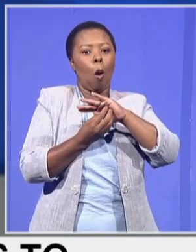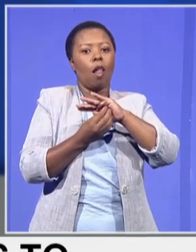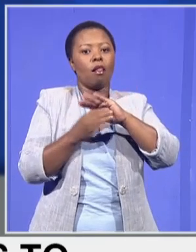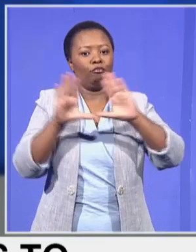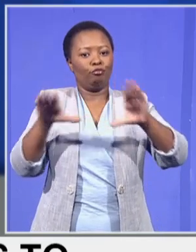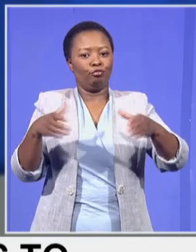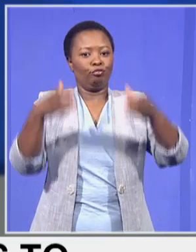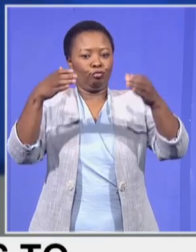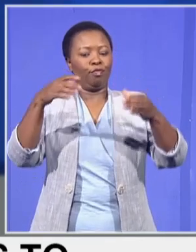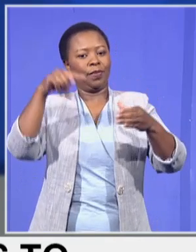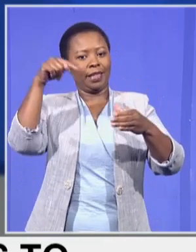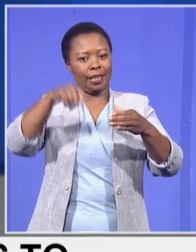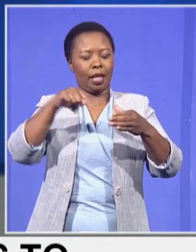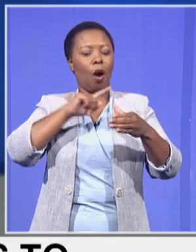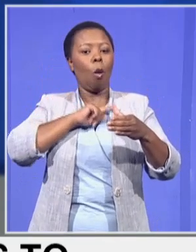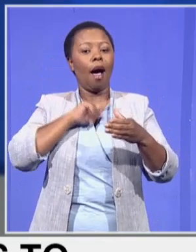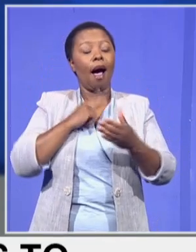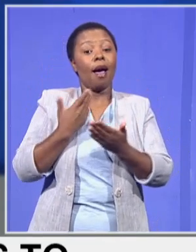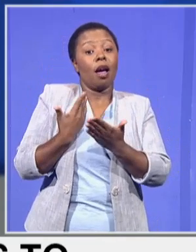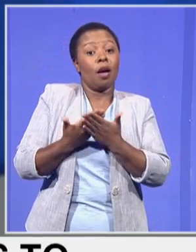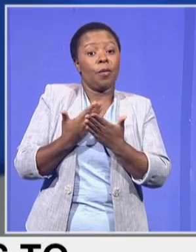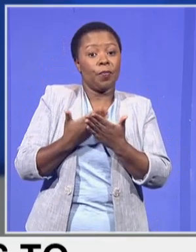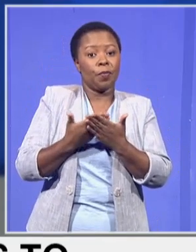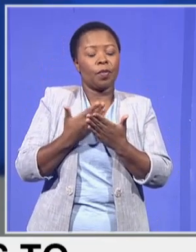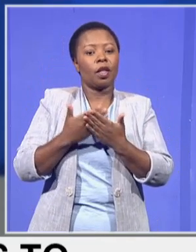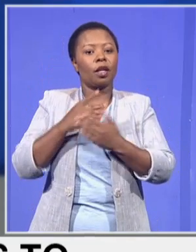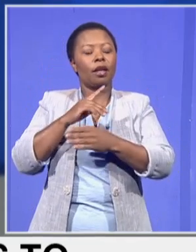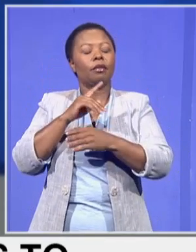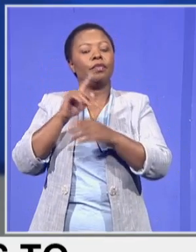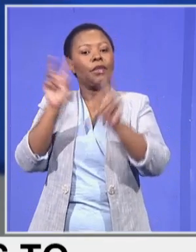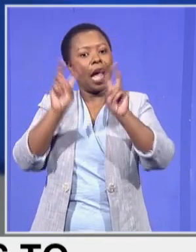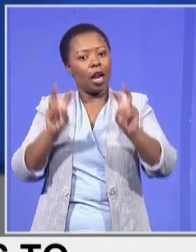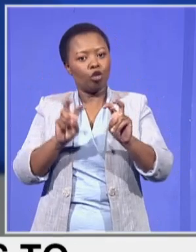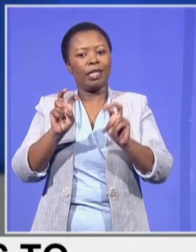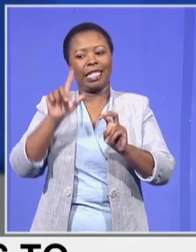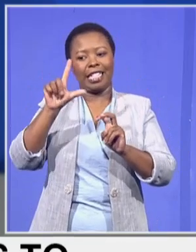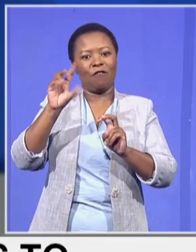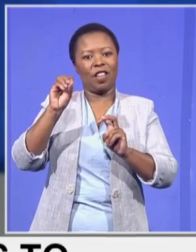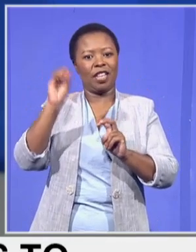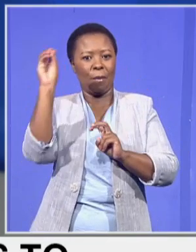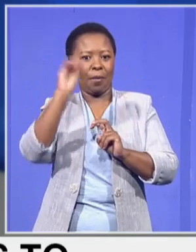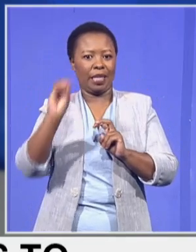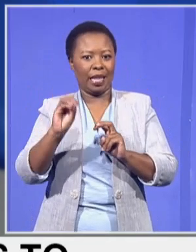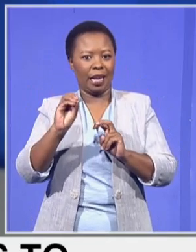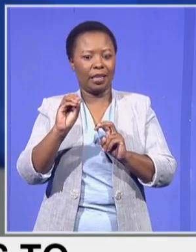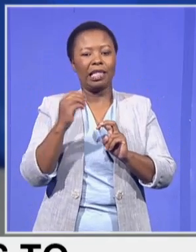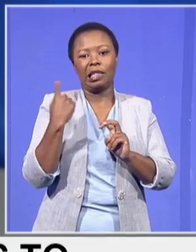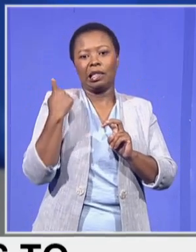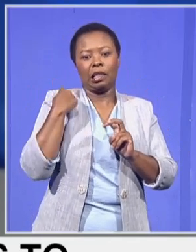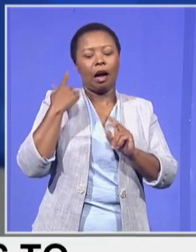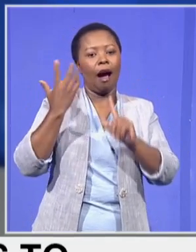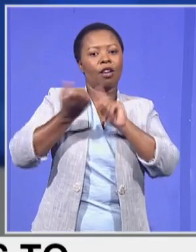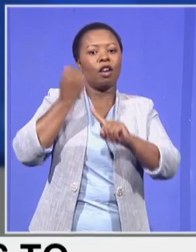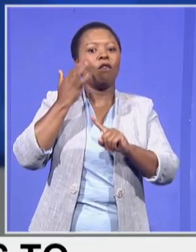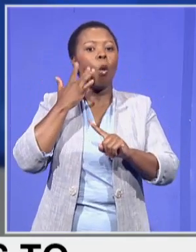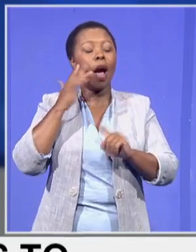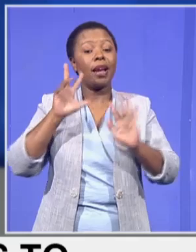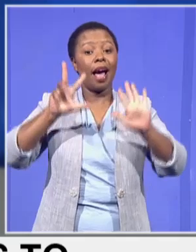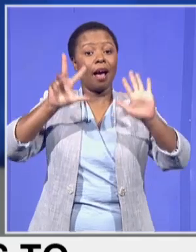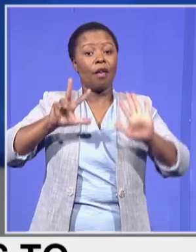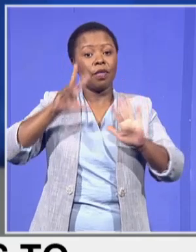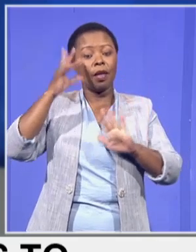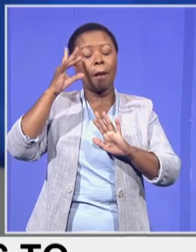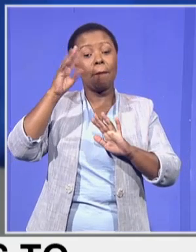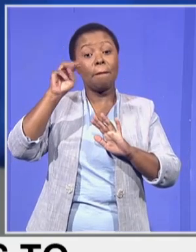the energy availability factor of 70%. This was last achieved on the 8th of May in